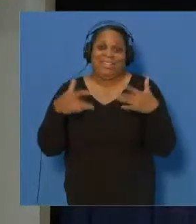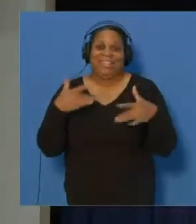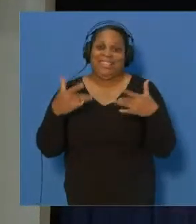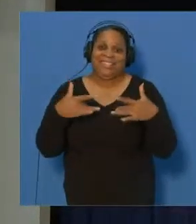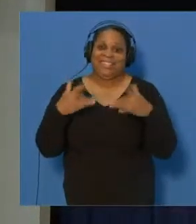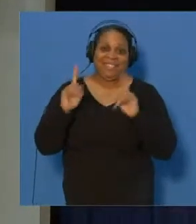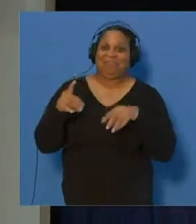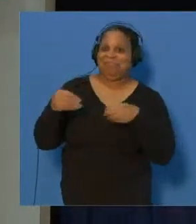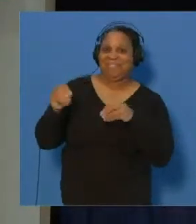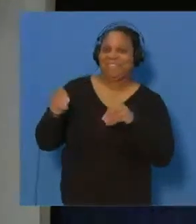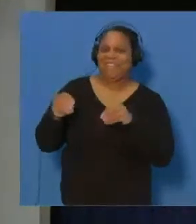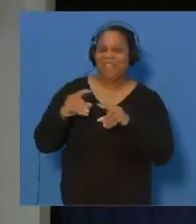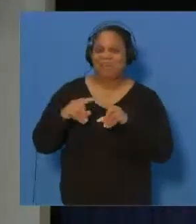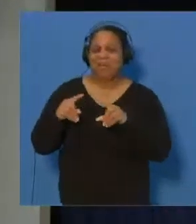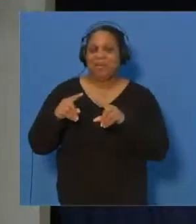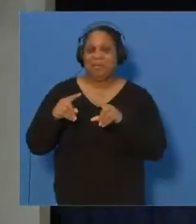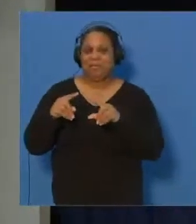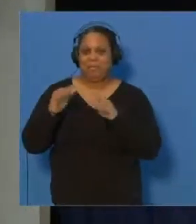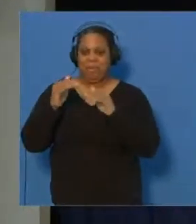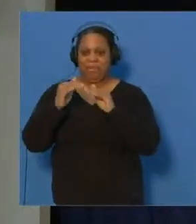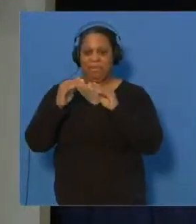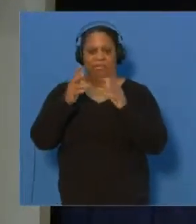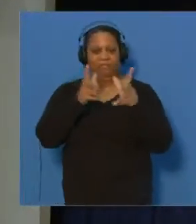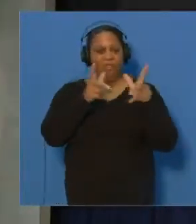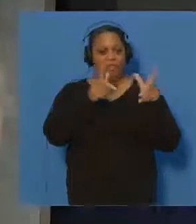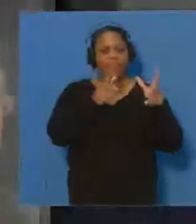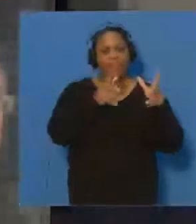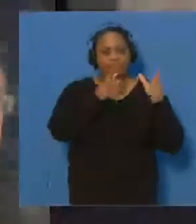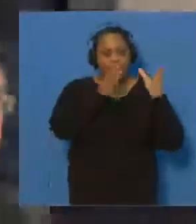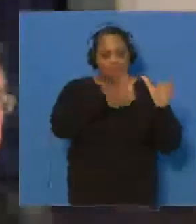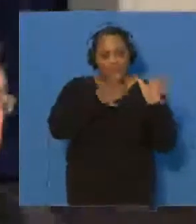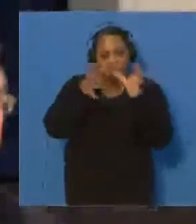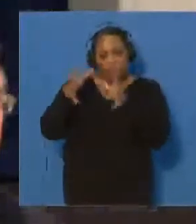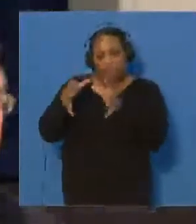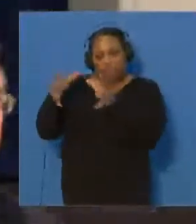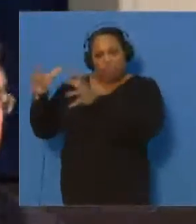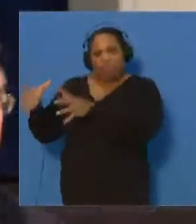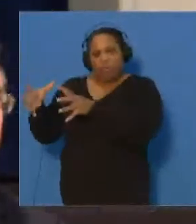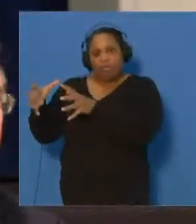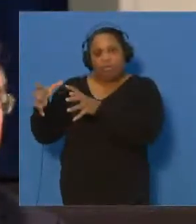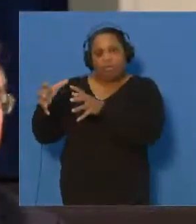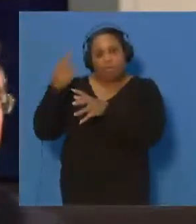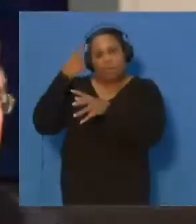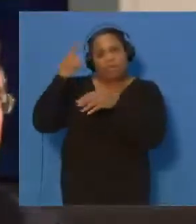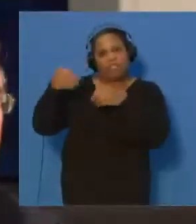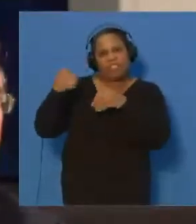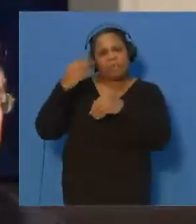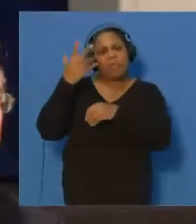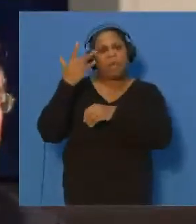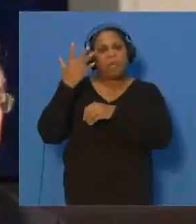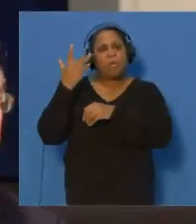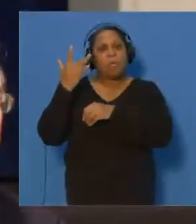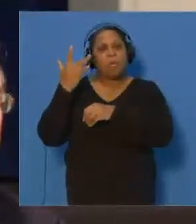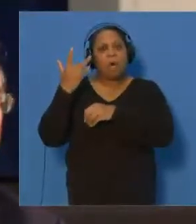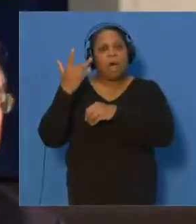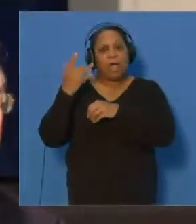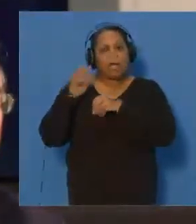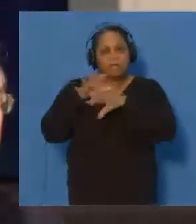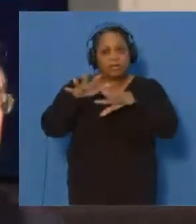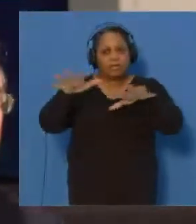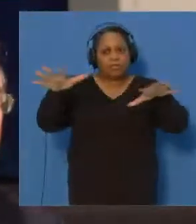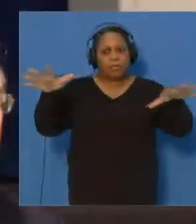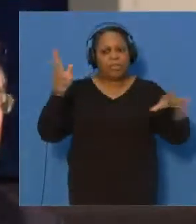Um, On the three-tiered shopping policy, what is the reasoning going 3 days, spreading the people